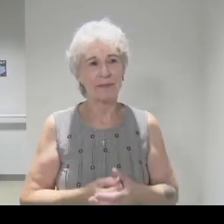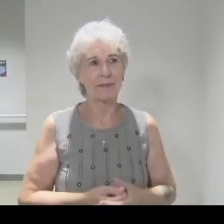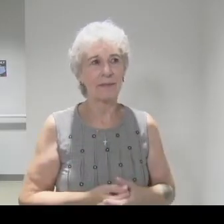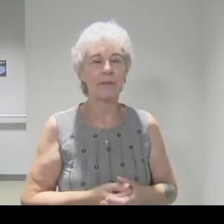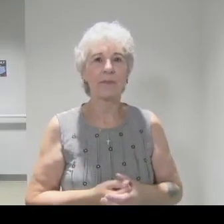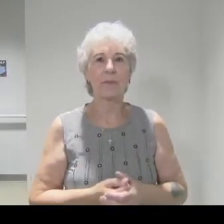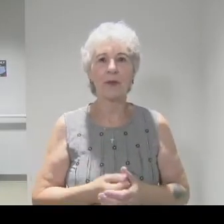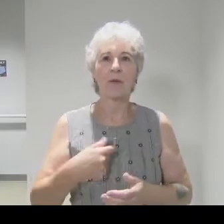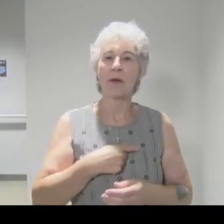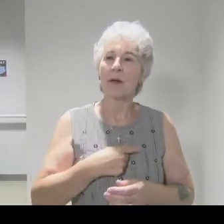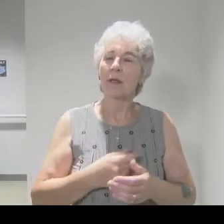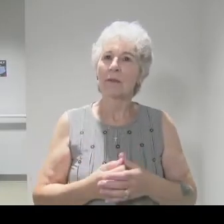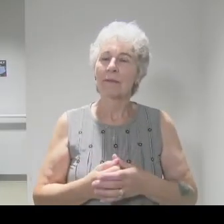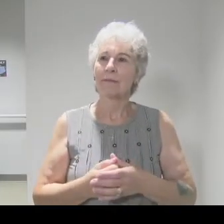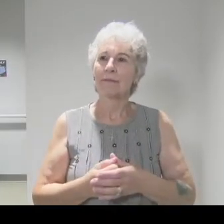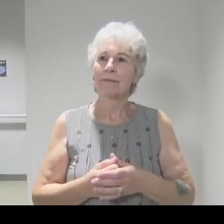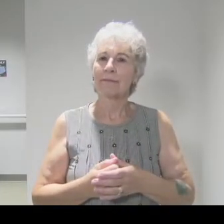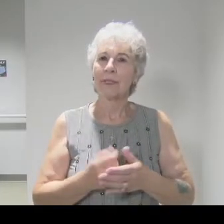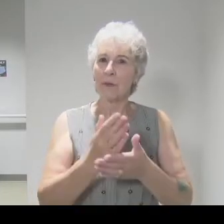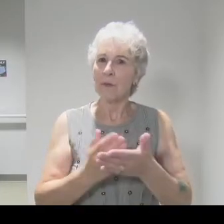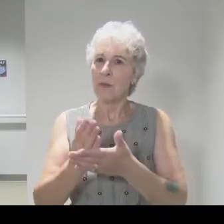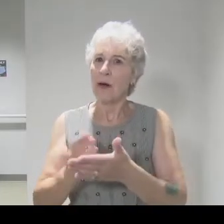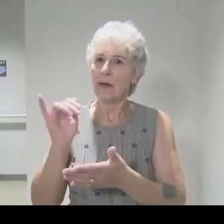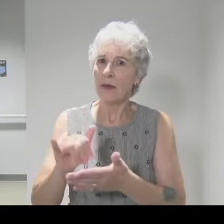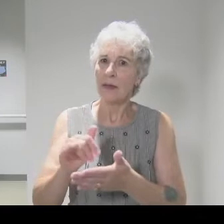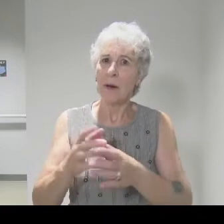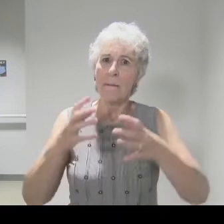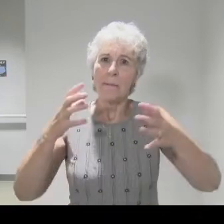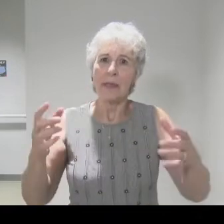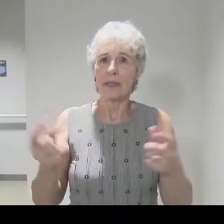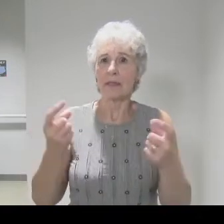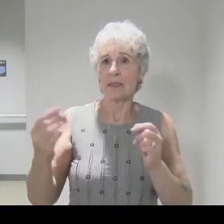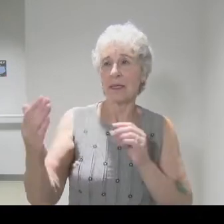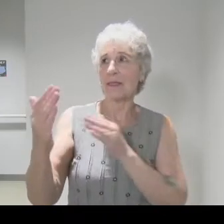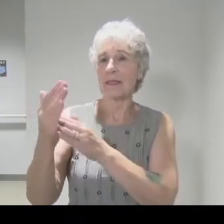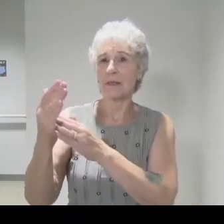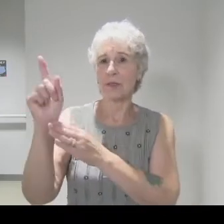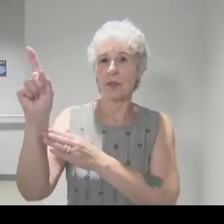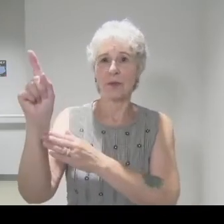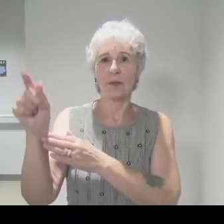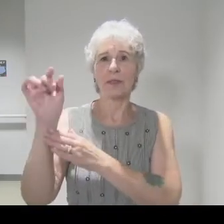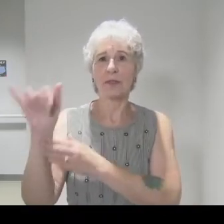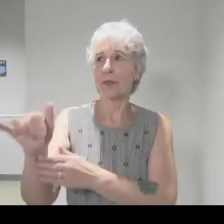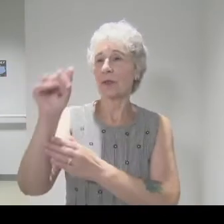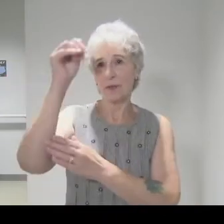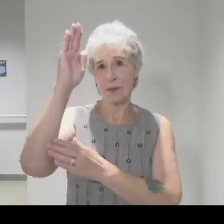We all take part in that. And our biggest sin is against you, our eternal creator, and your will.